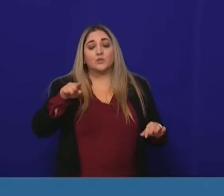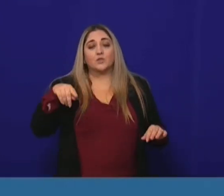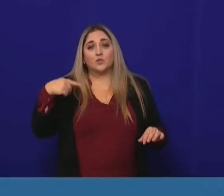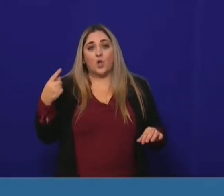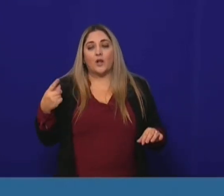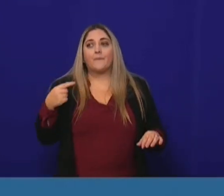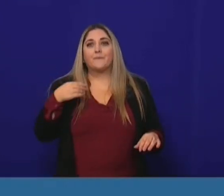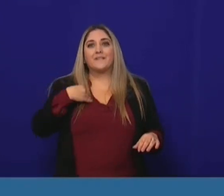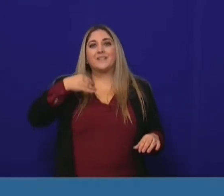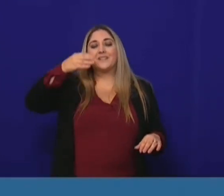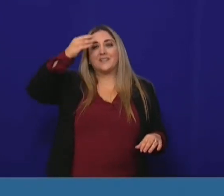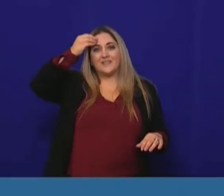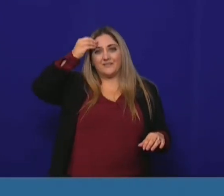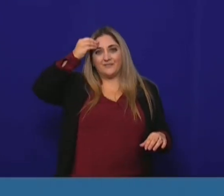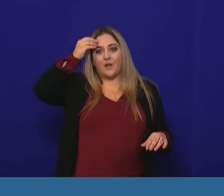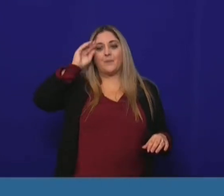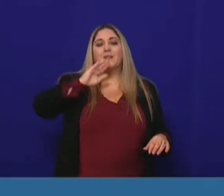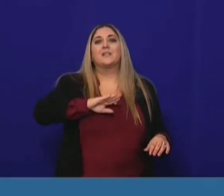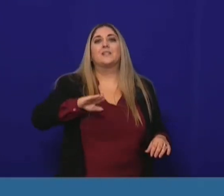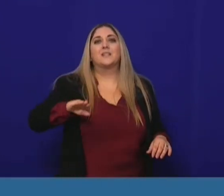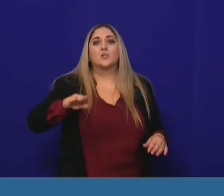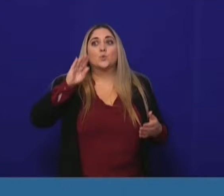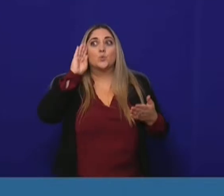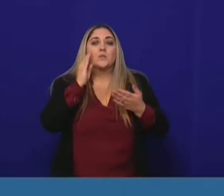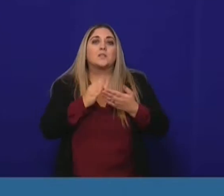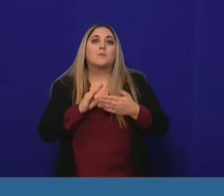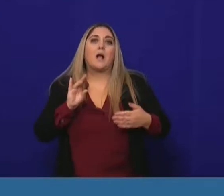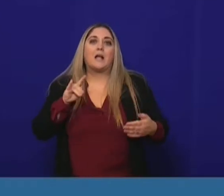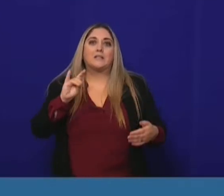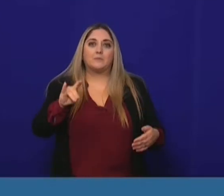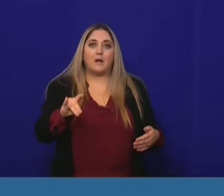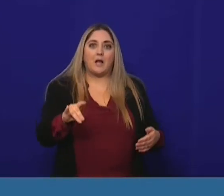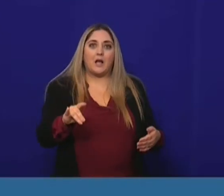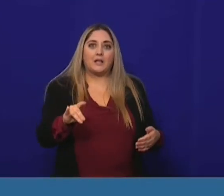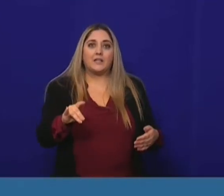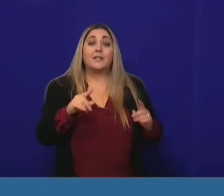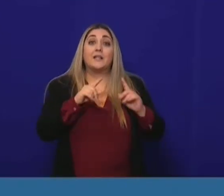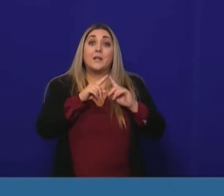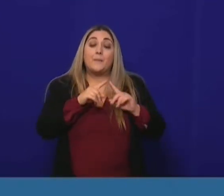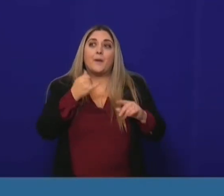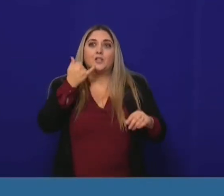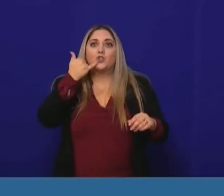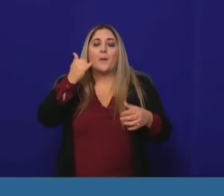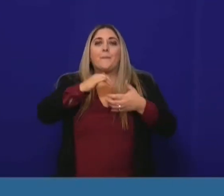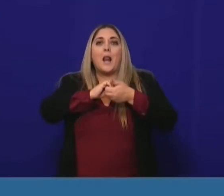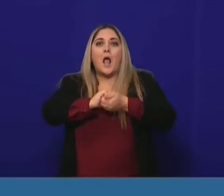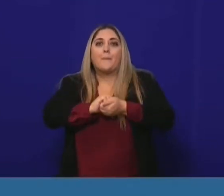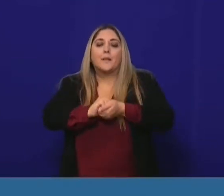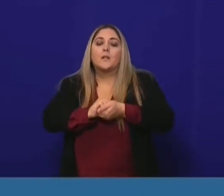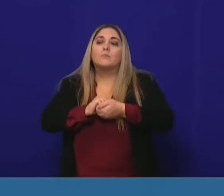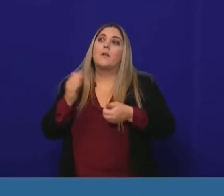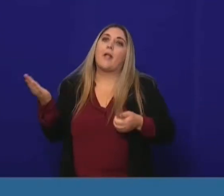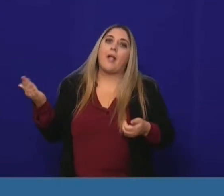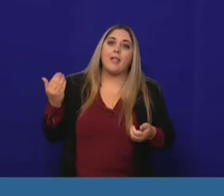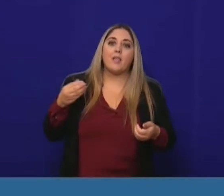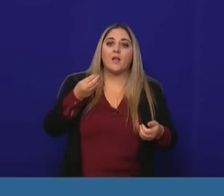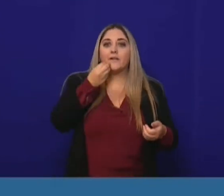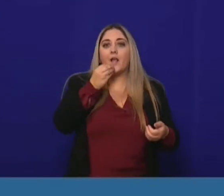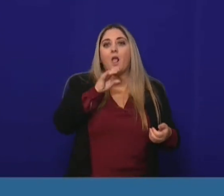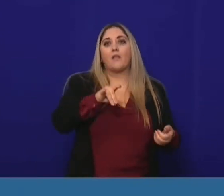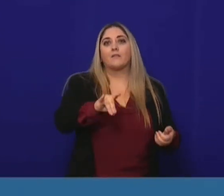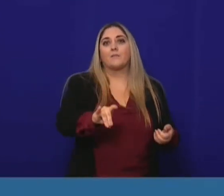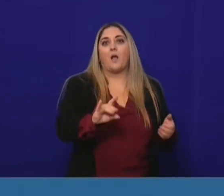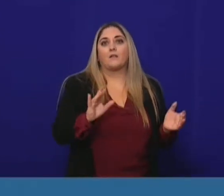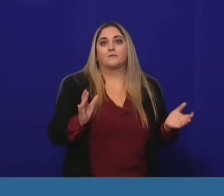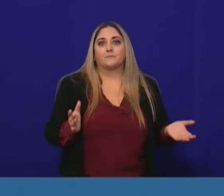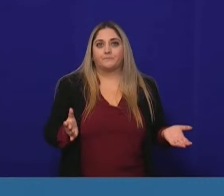dawn infatti ħafna minnhom inkoraġġejnihom biex huma jkun jistgħu jsibu xi qrab jew xi ħbieb li jkun jista' jeħdilhom ħsieb l-annimali li għandhom